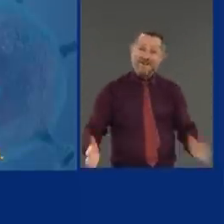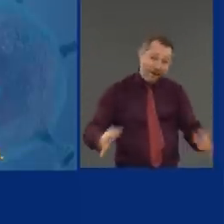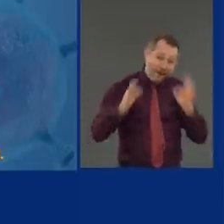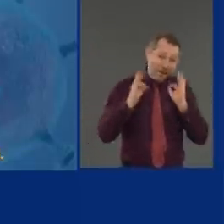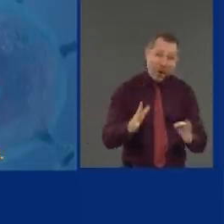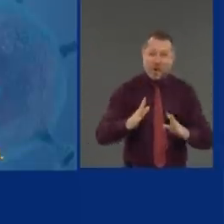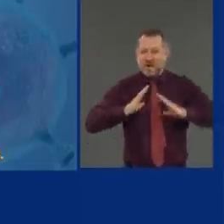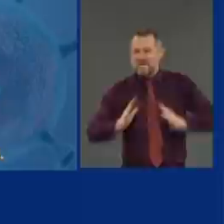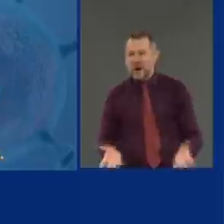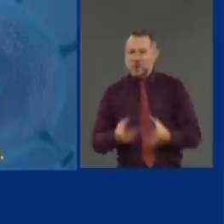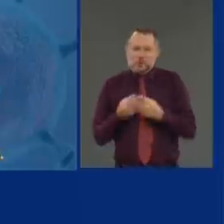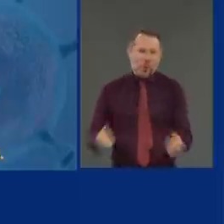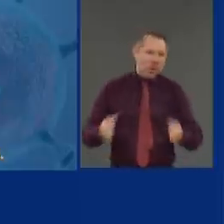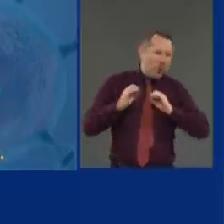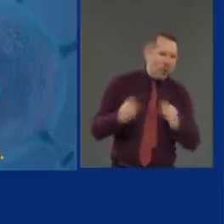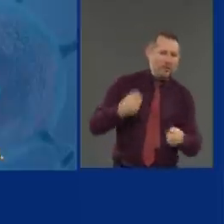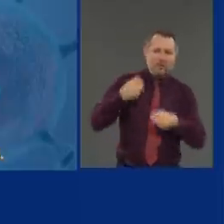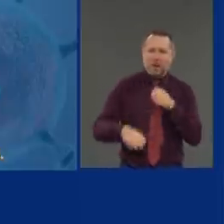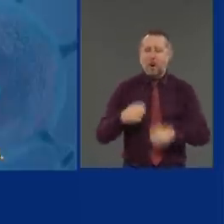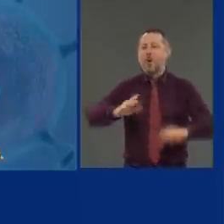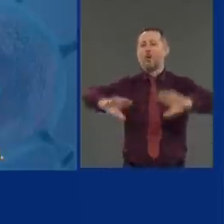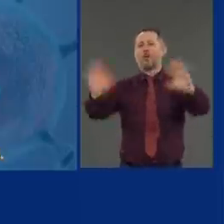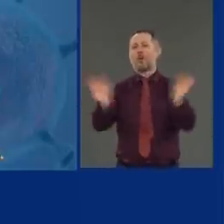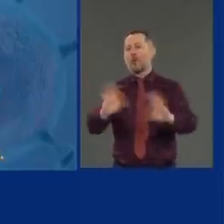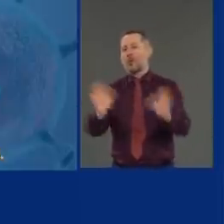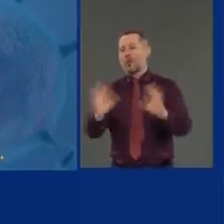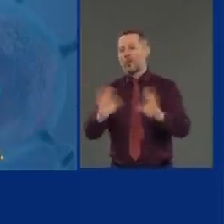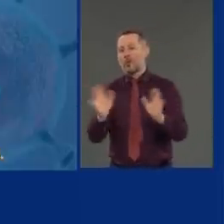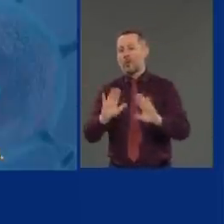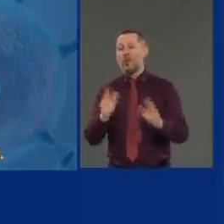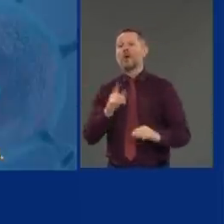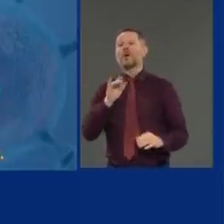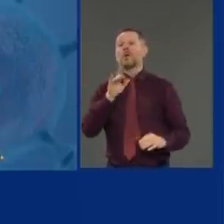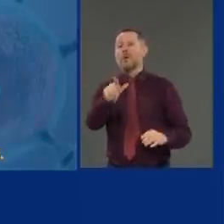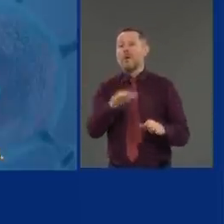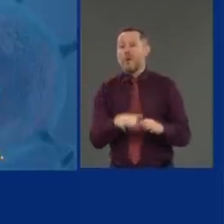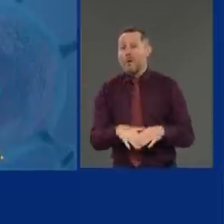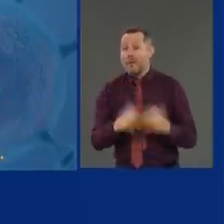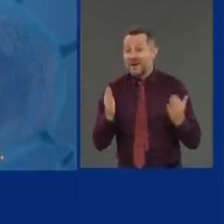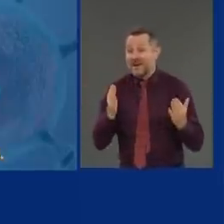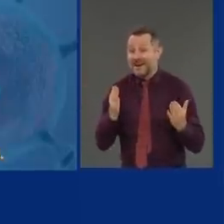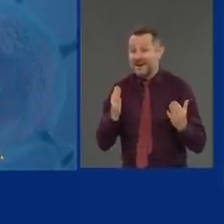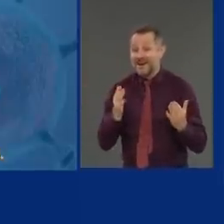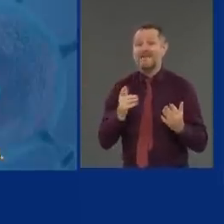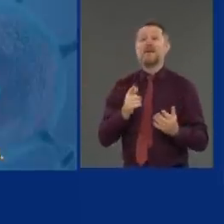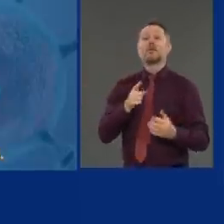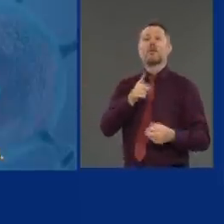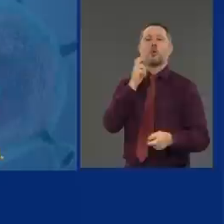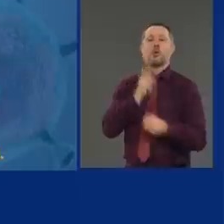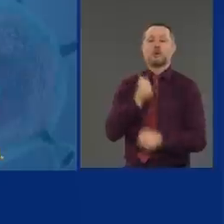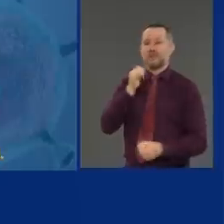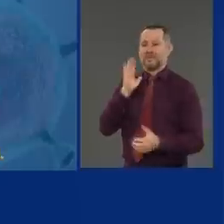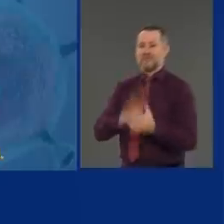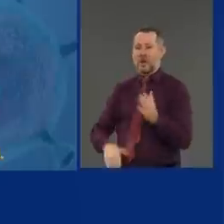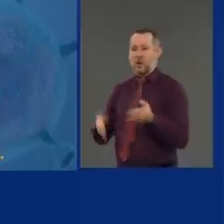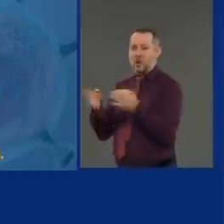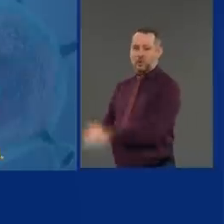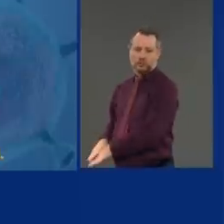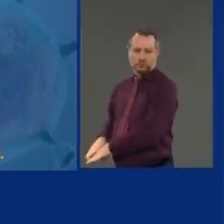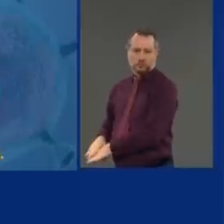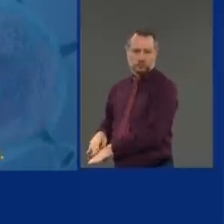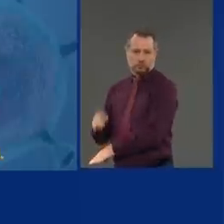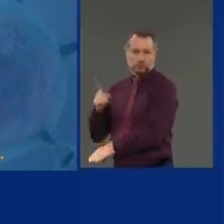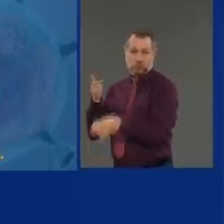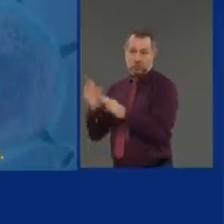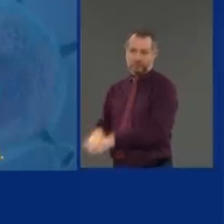Reopening is actually much harder than closing. Closing was abrupt and disruptive, but it